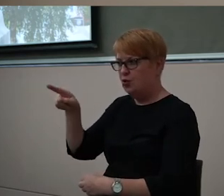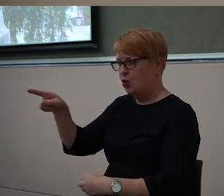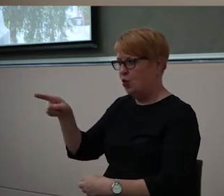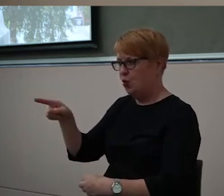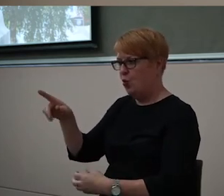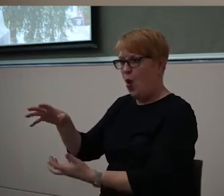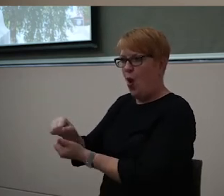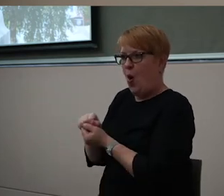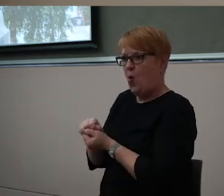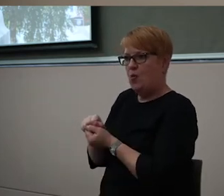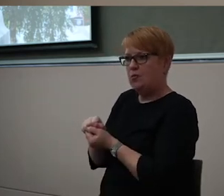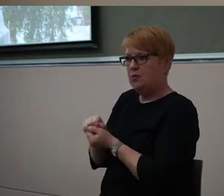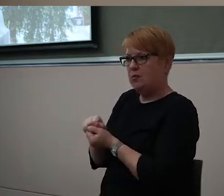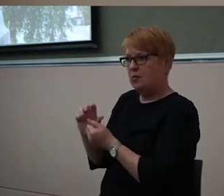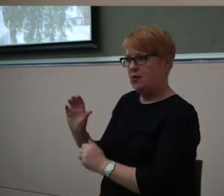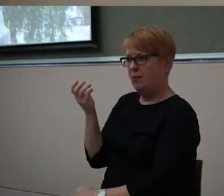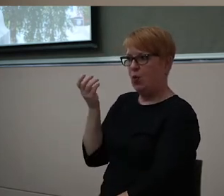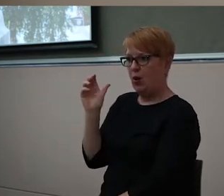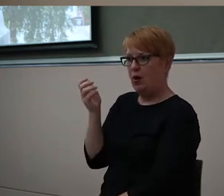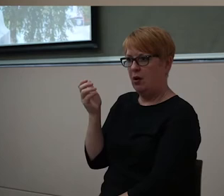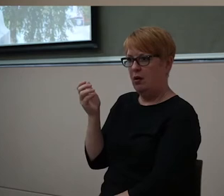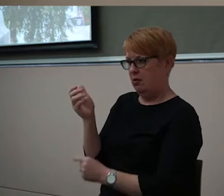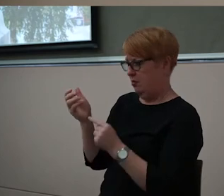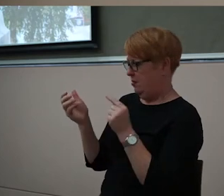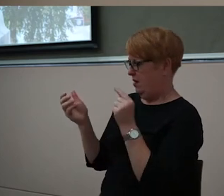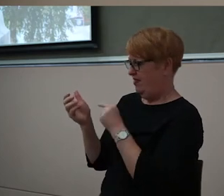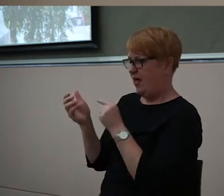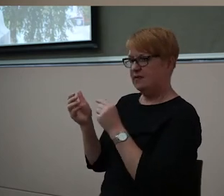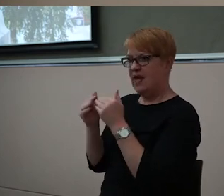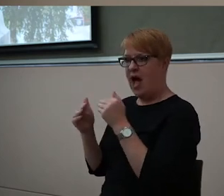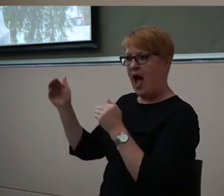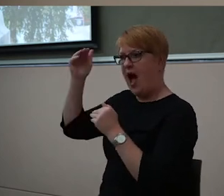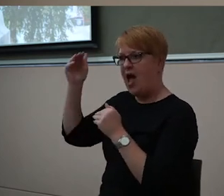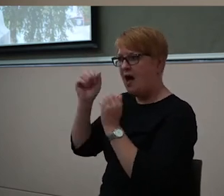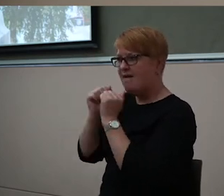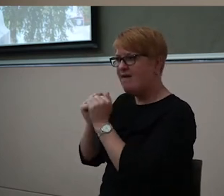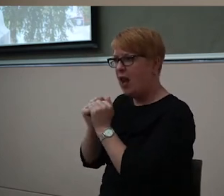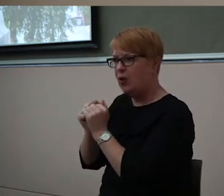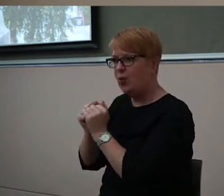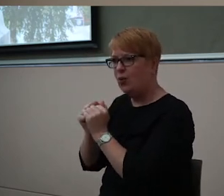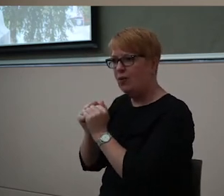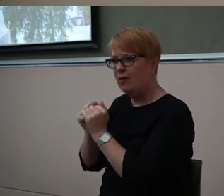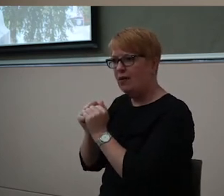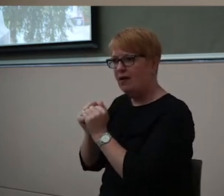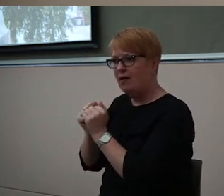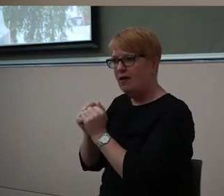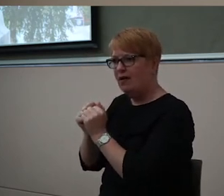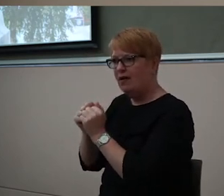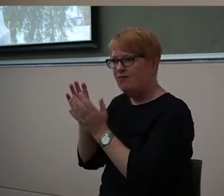I think when you exist in a whether that's a family structure or a wider like community structure or mass